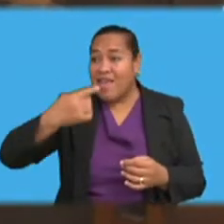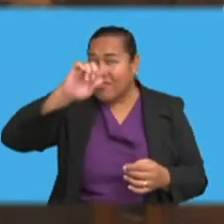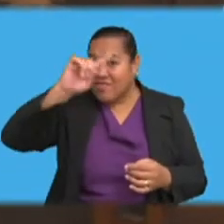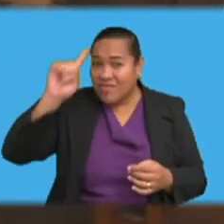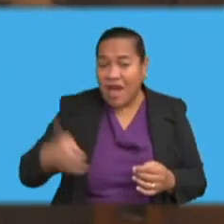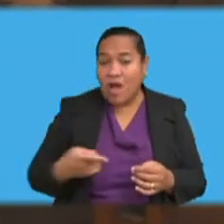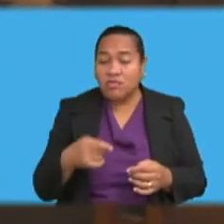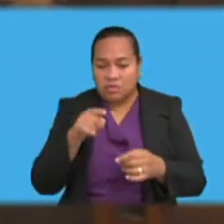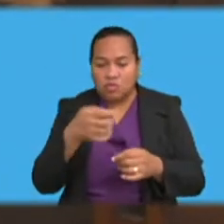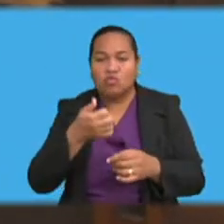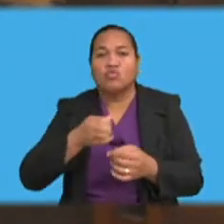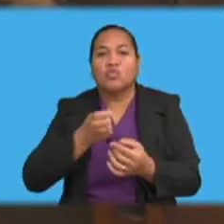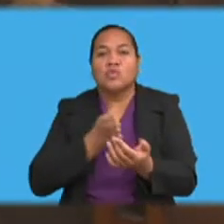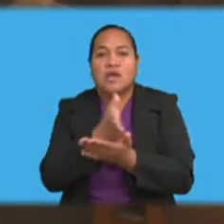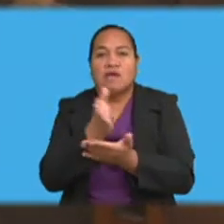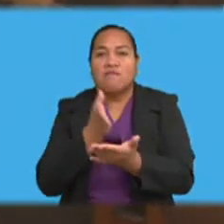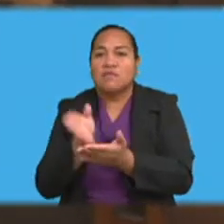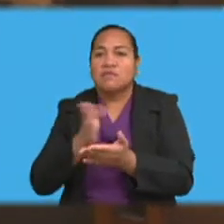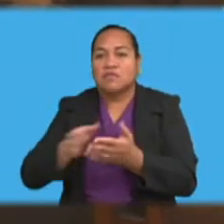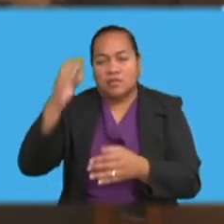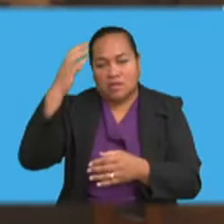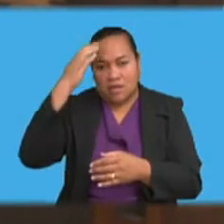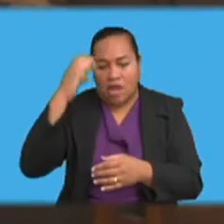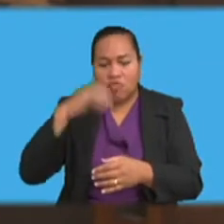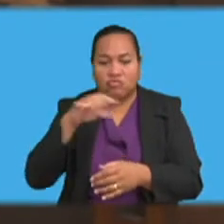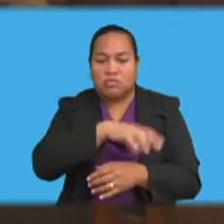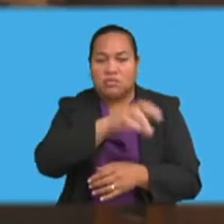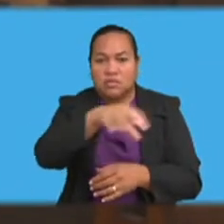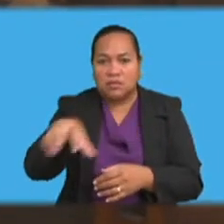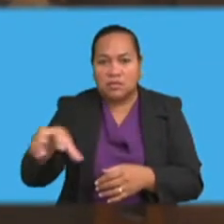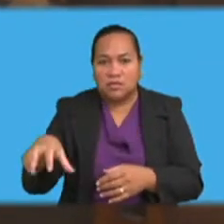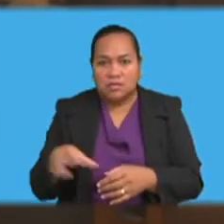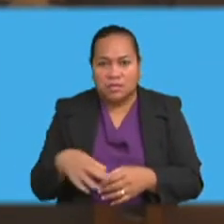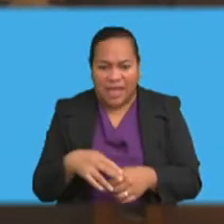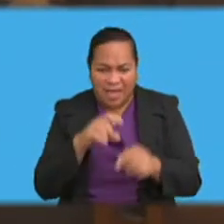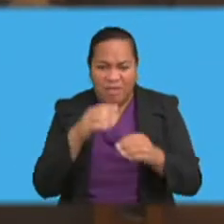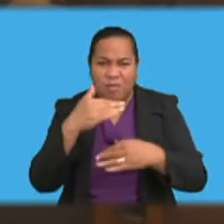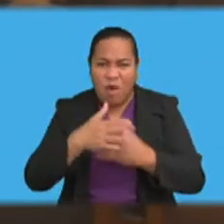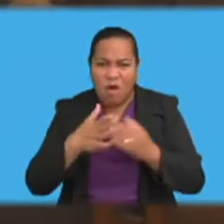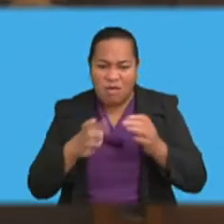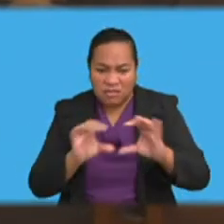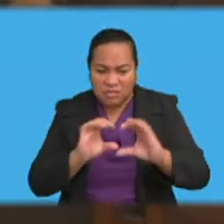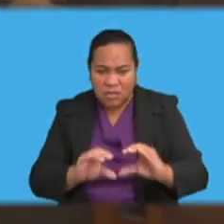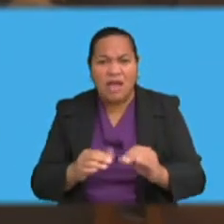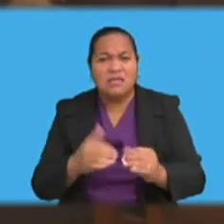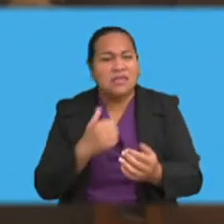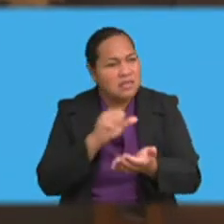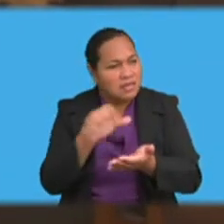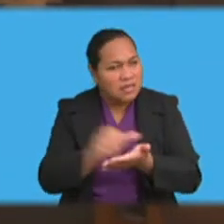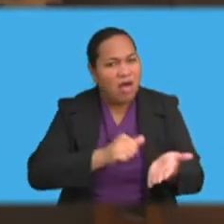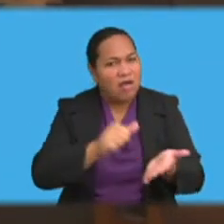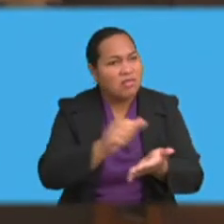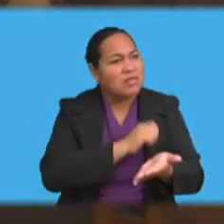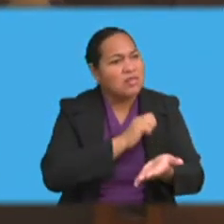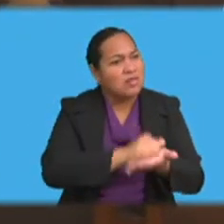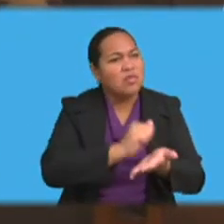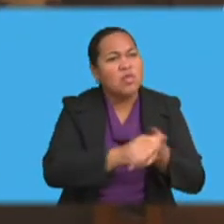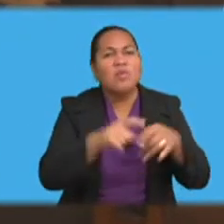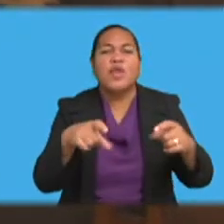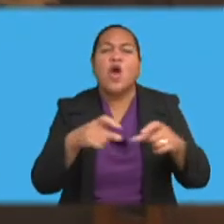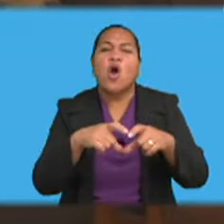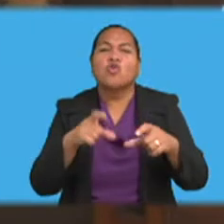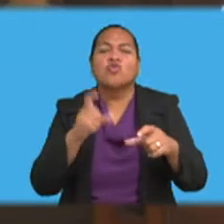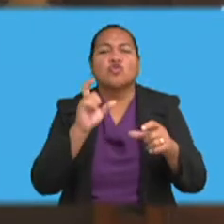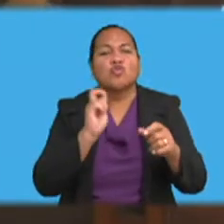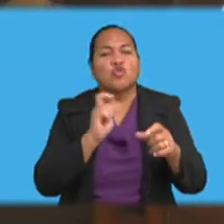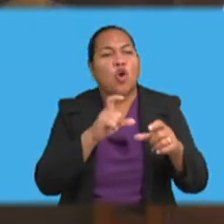households using the service throughout the country. The Wailesi set-top boxes are sold at a number of outlets, which include Courts, TFL, Home